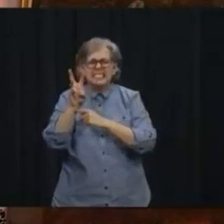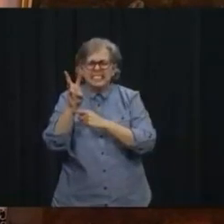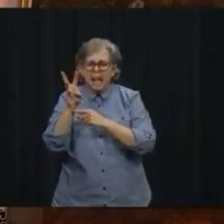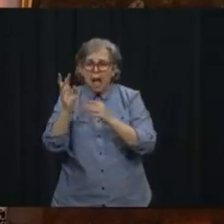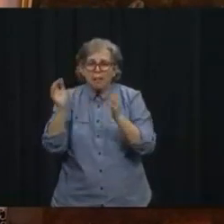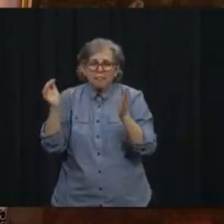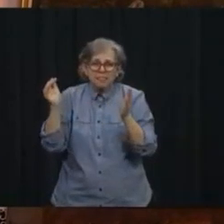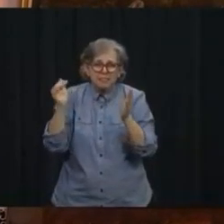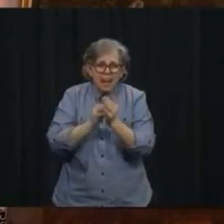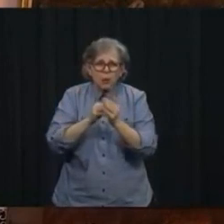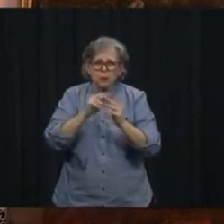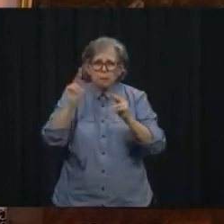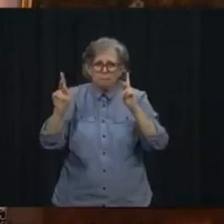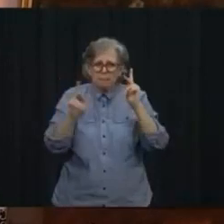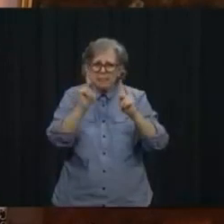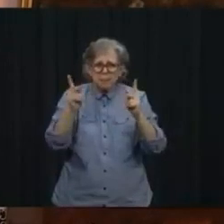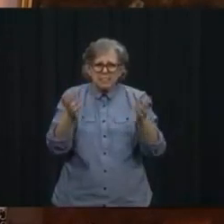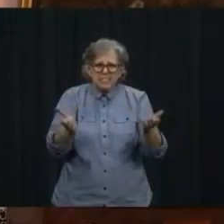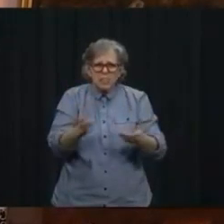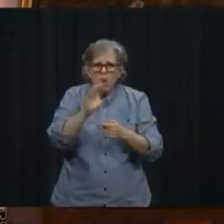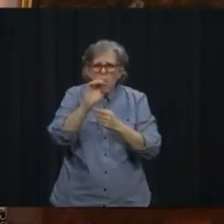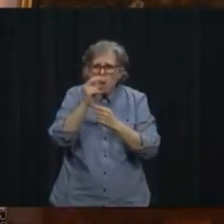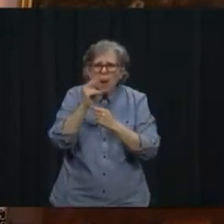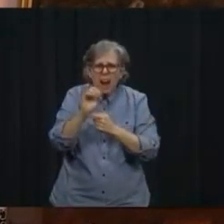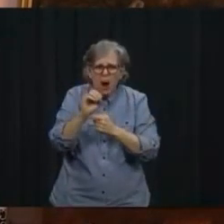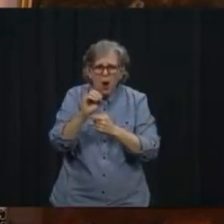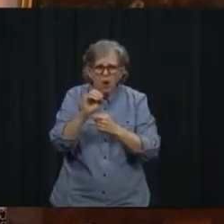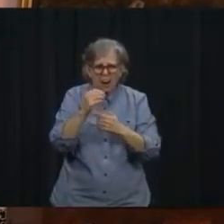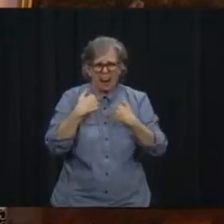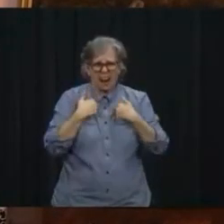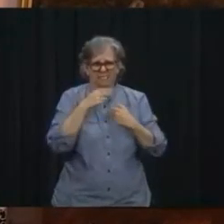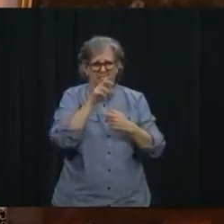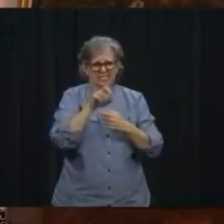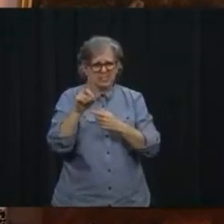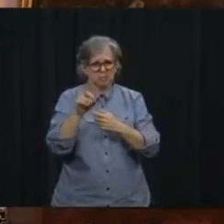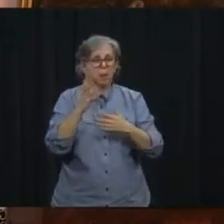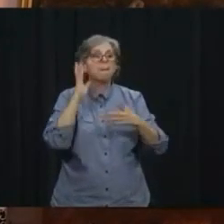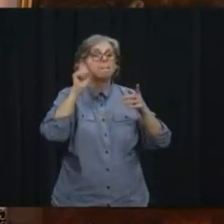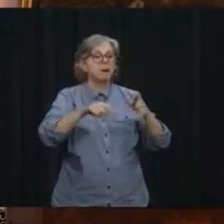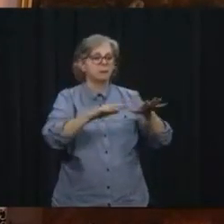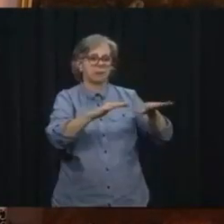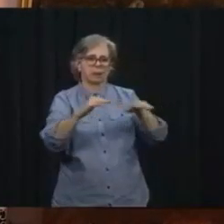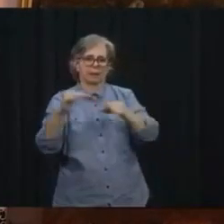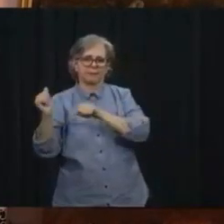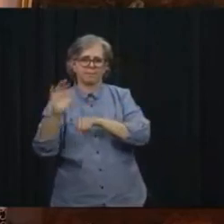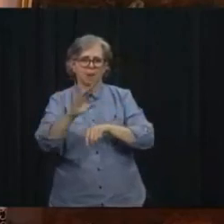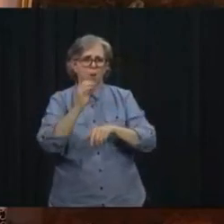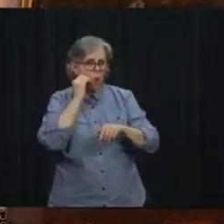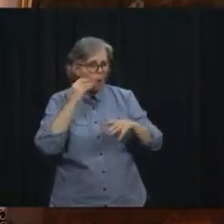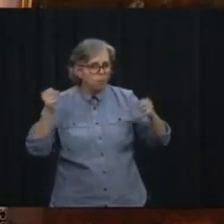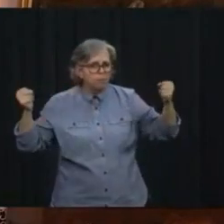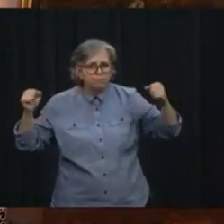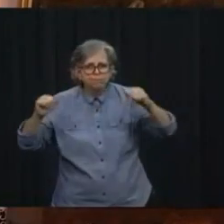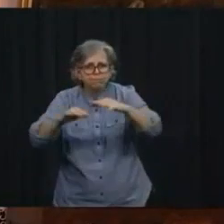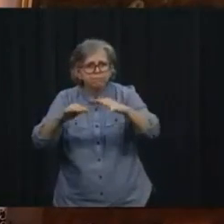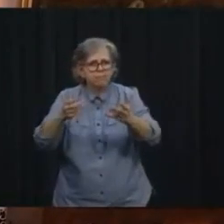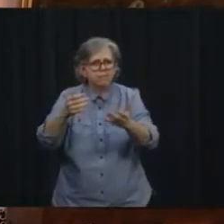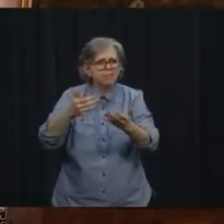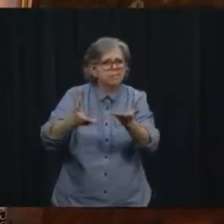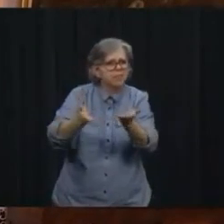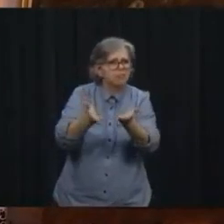the challenge of making sure each one of them was able, if we close these centers, each one of them would